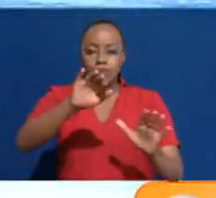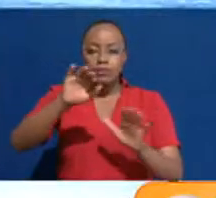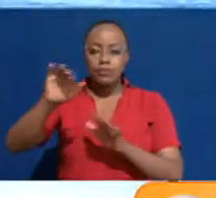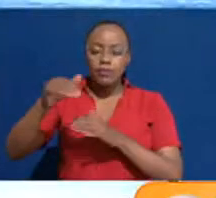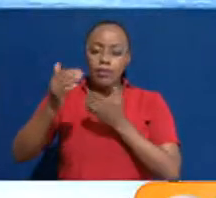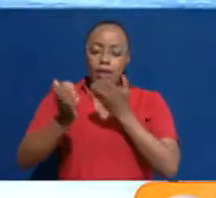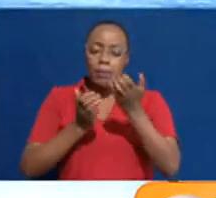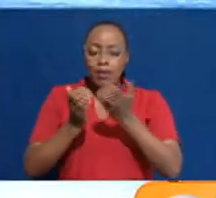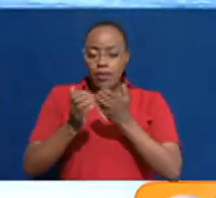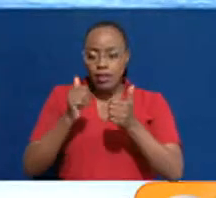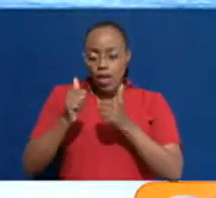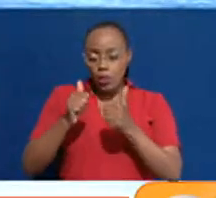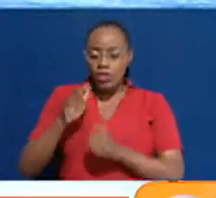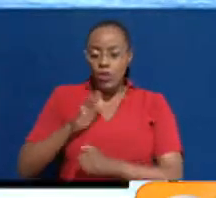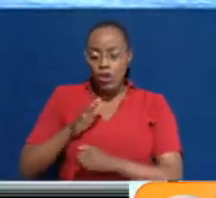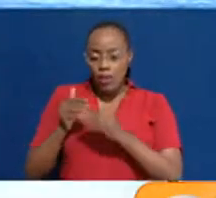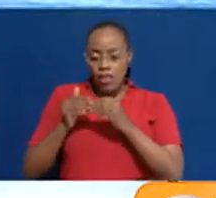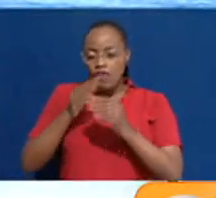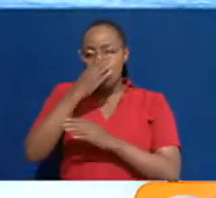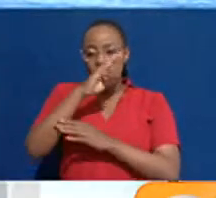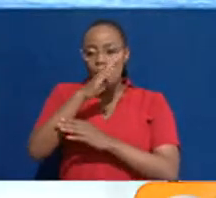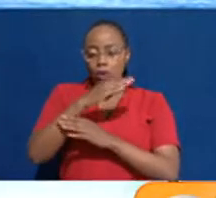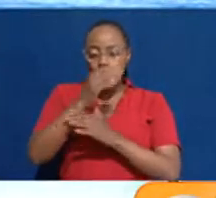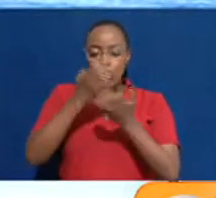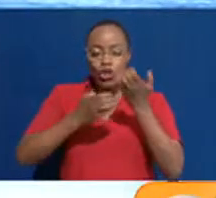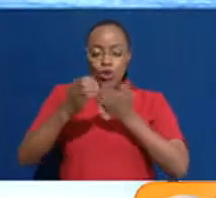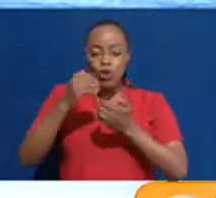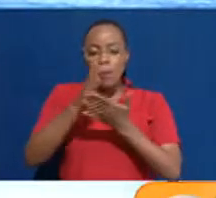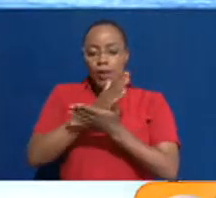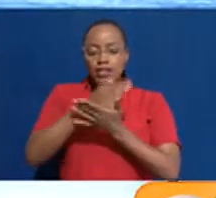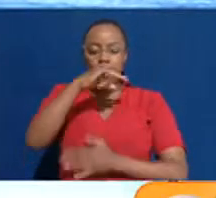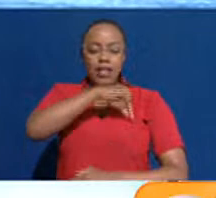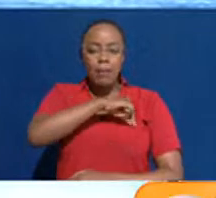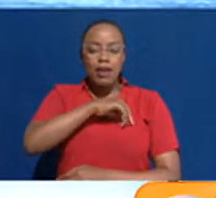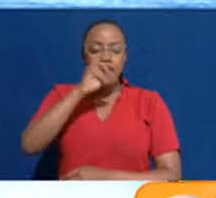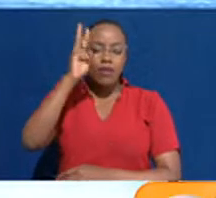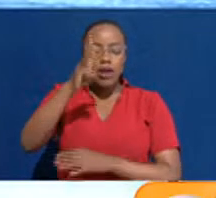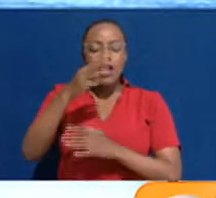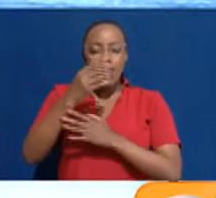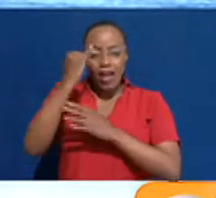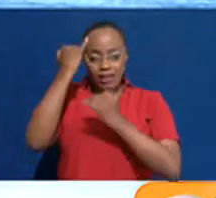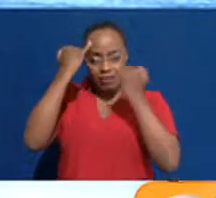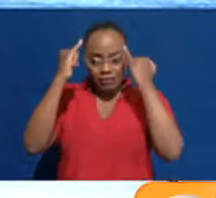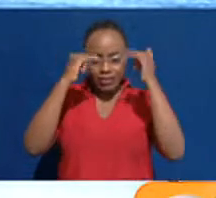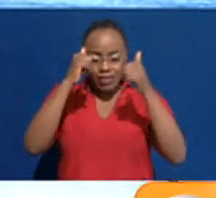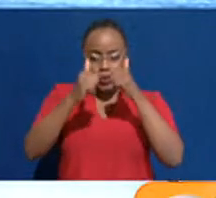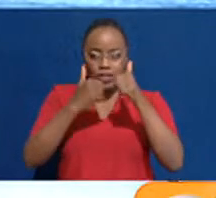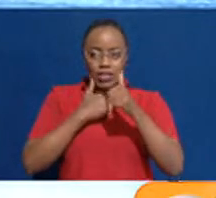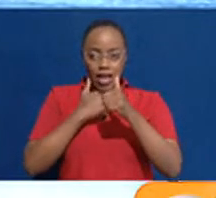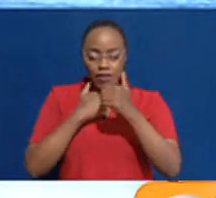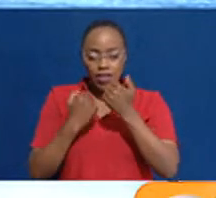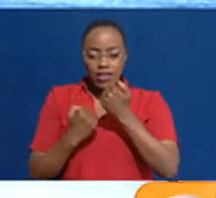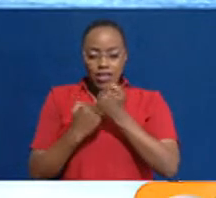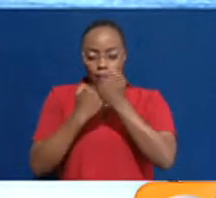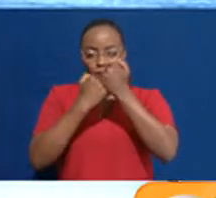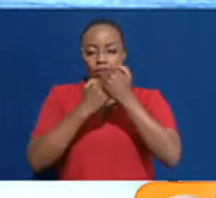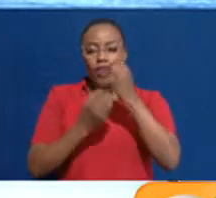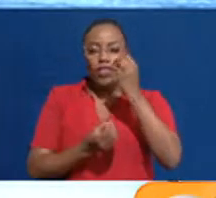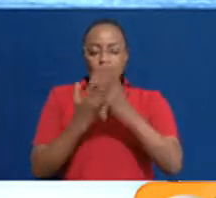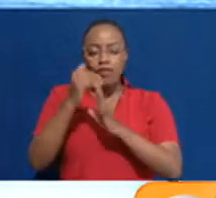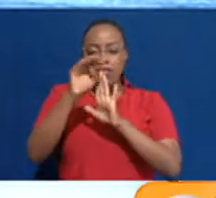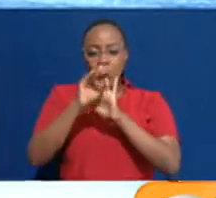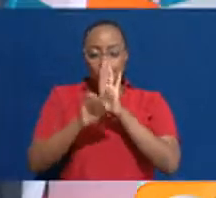Now, businesses led by women in the blue economy sector are set to benefit from an initiative aimed at supporting their growth. The